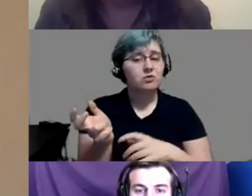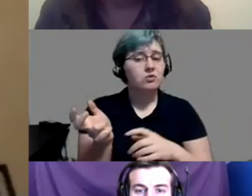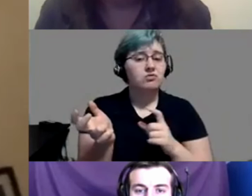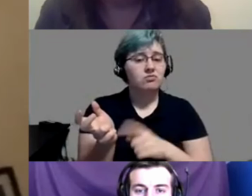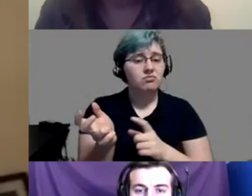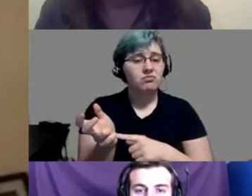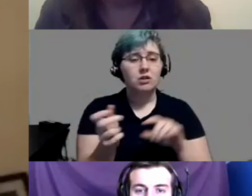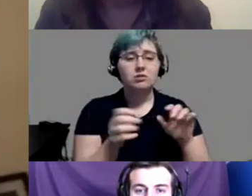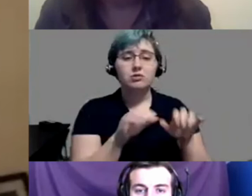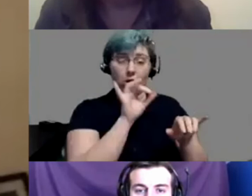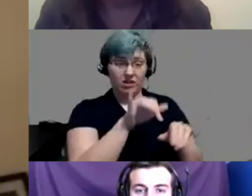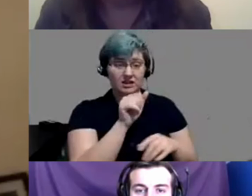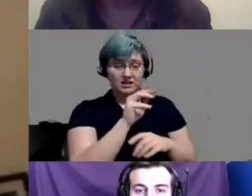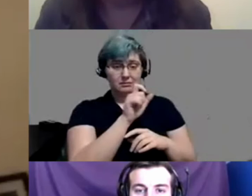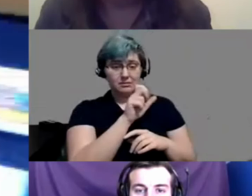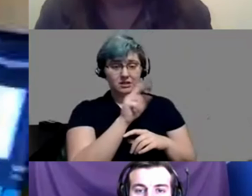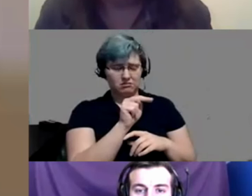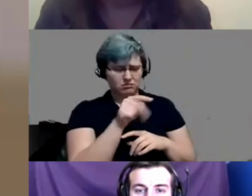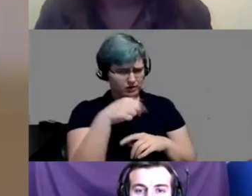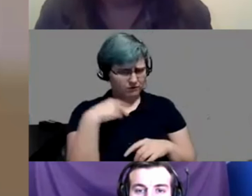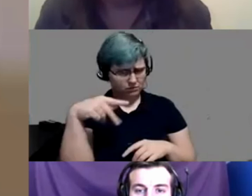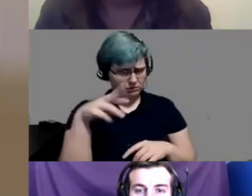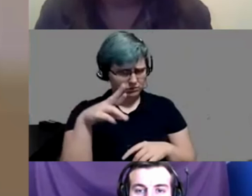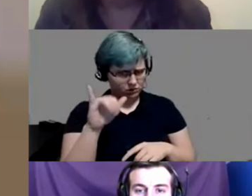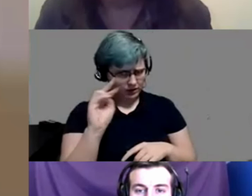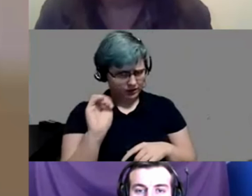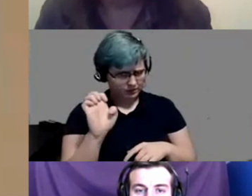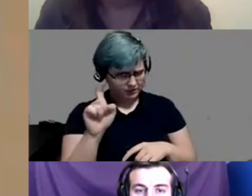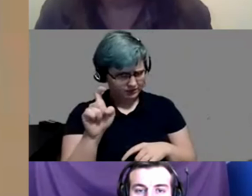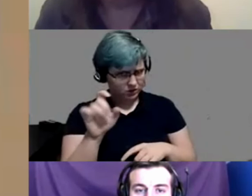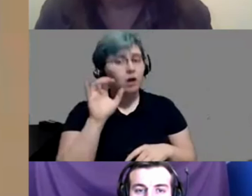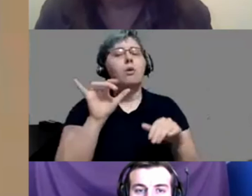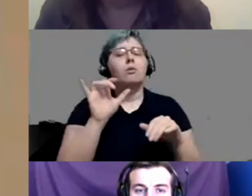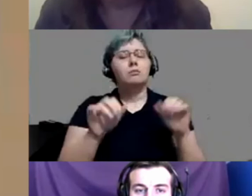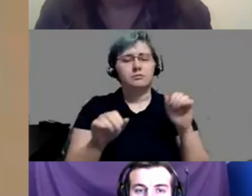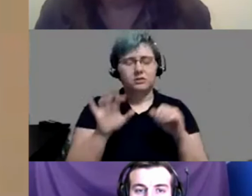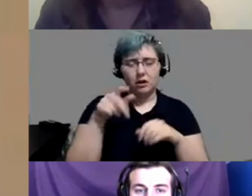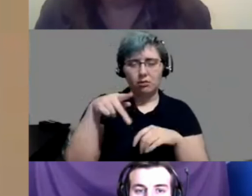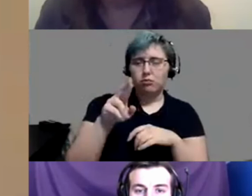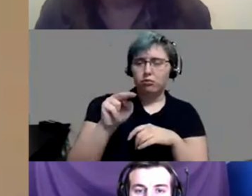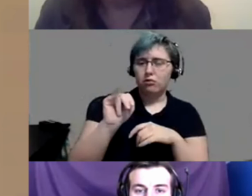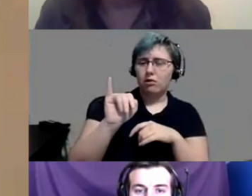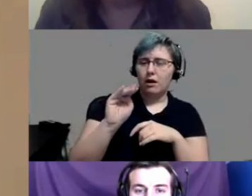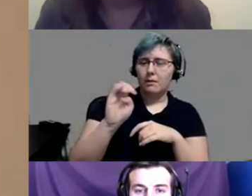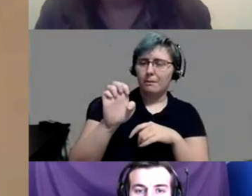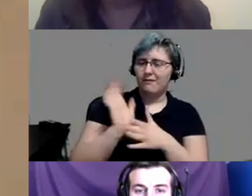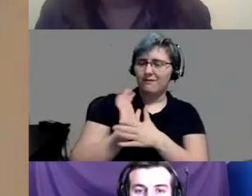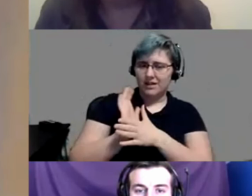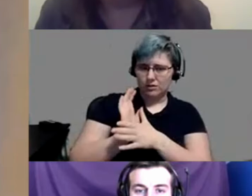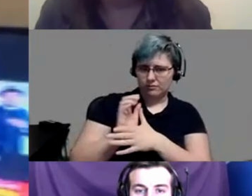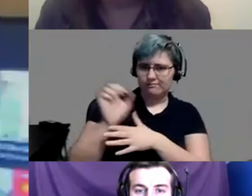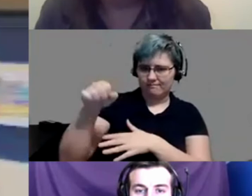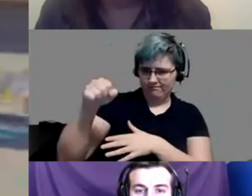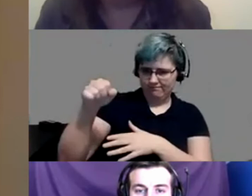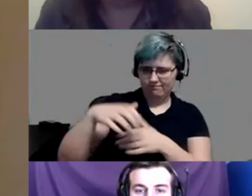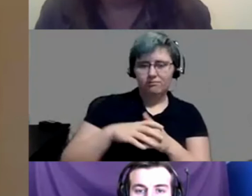Amazon Prime. So that's Mhm. Prime Video. Yeah, so it's Okay. like I have Prime Video. And I can watch my